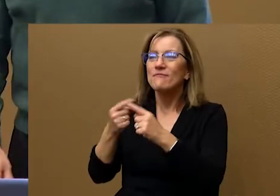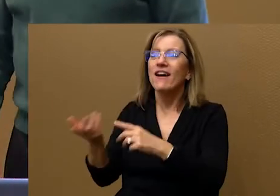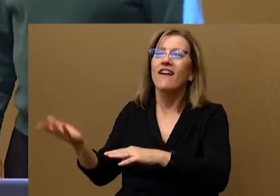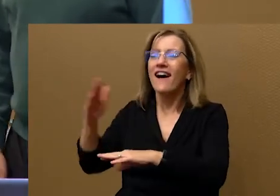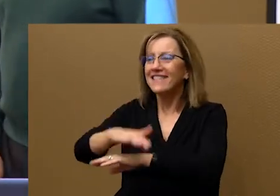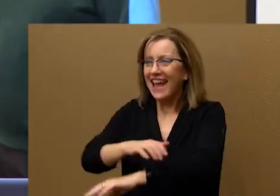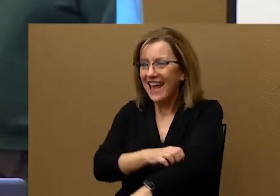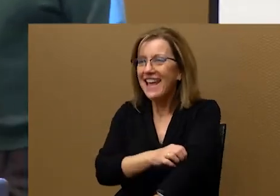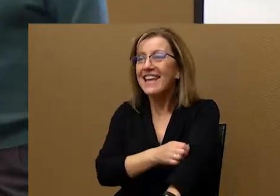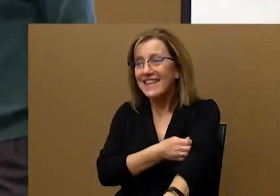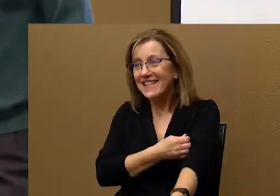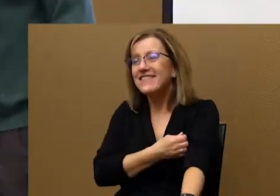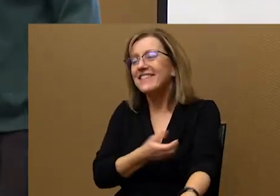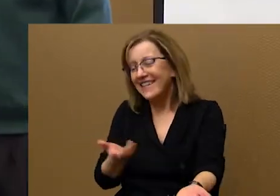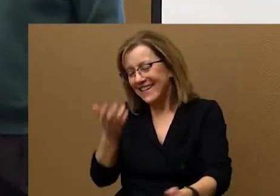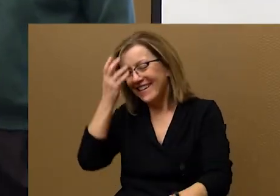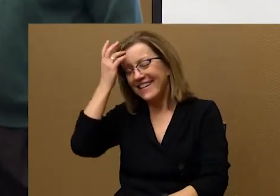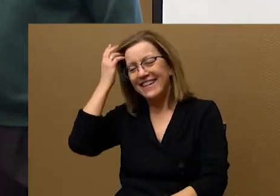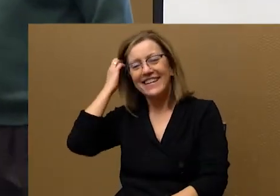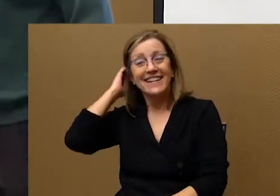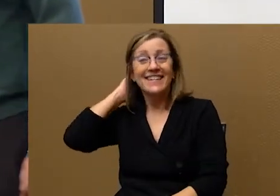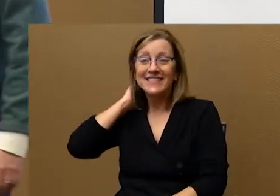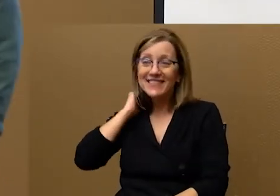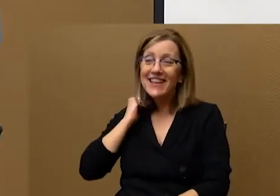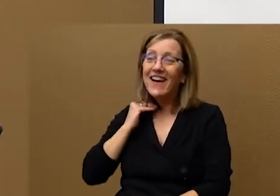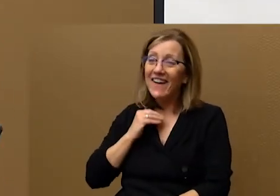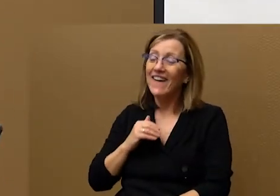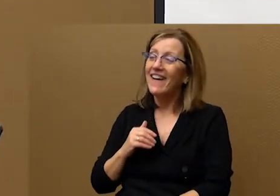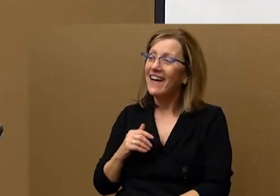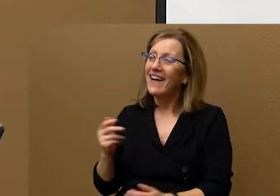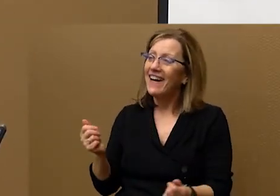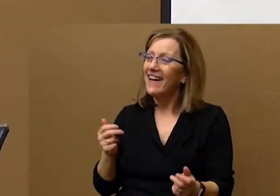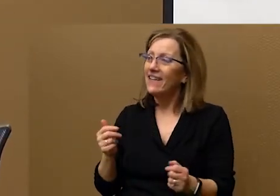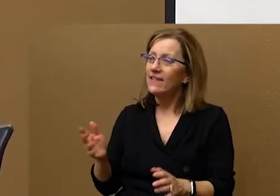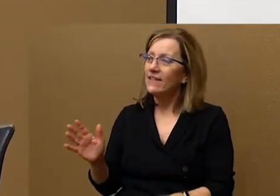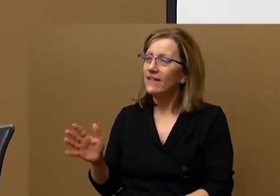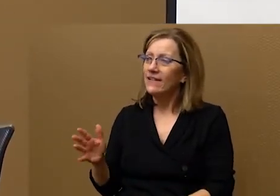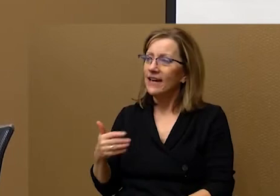3. So you could say,